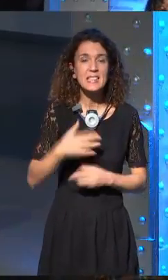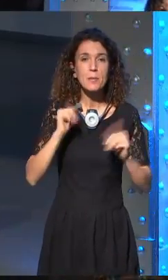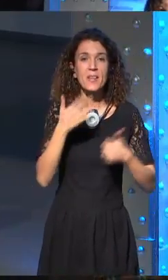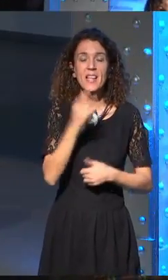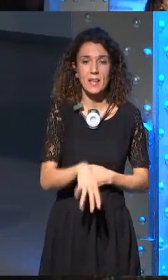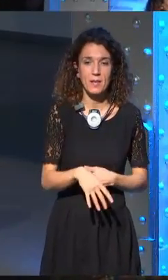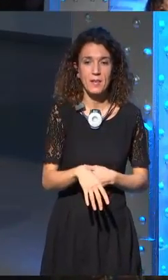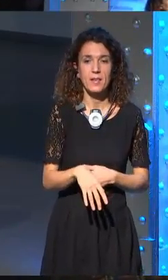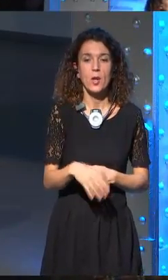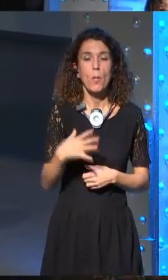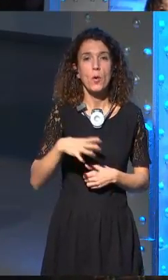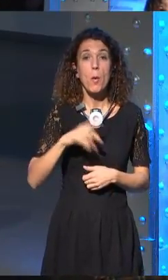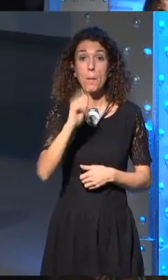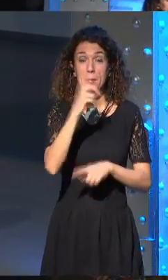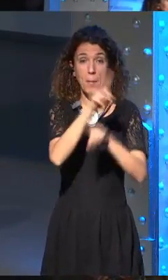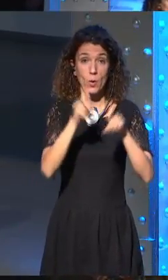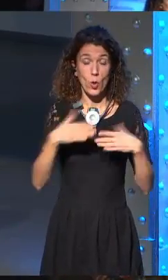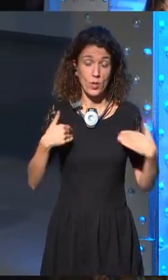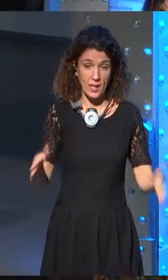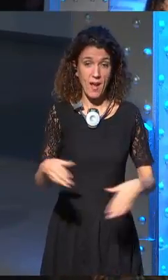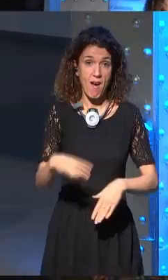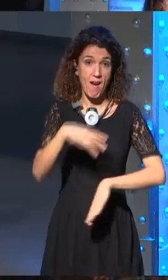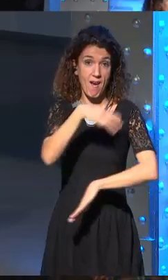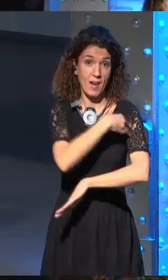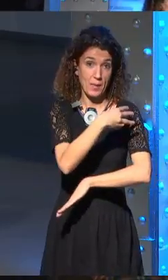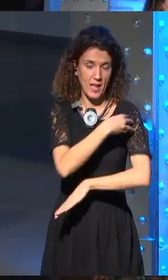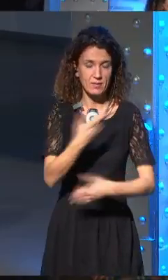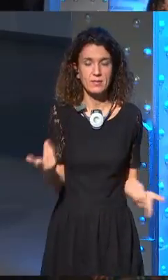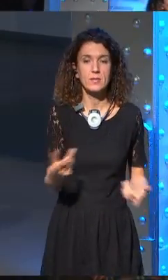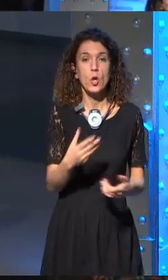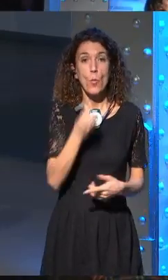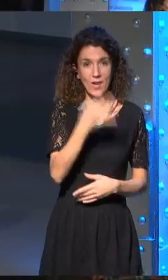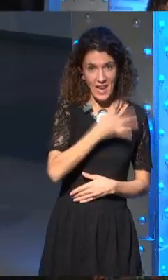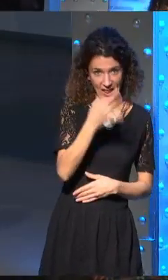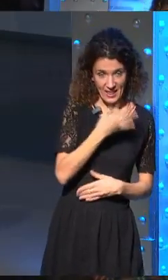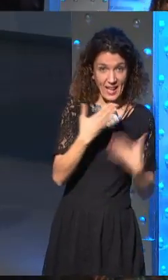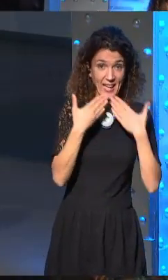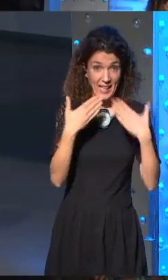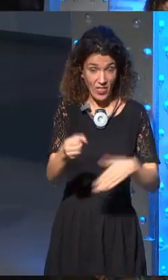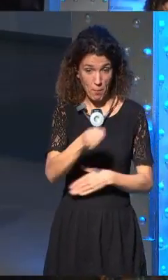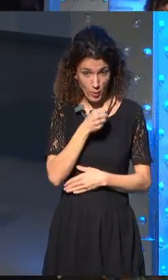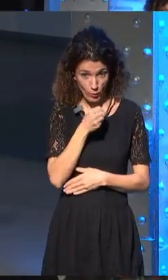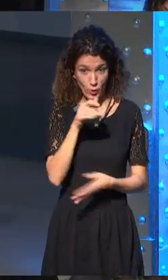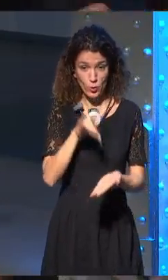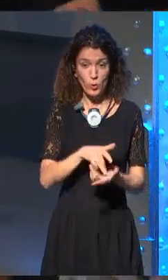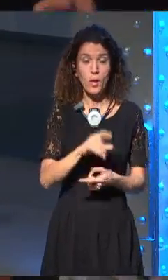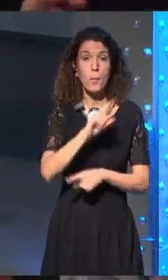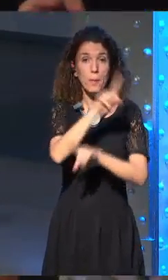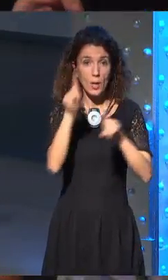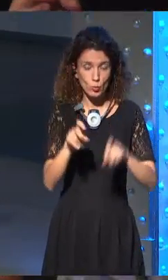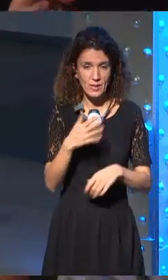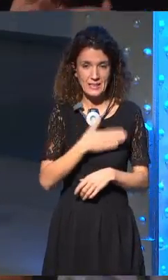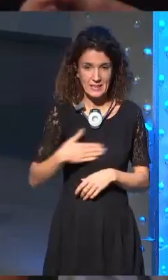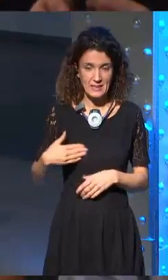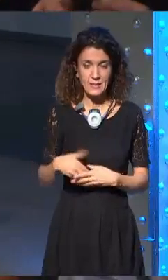Andrea. Please stand up and make the first question to the captain. Hello, good afternoon. Thanks for the mic. And